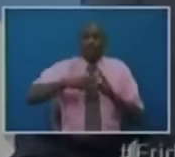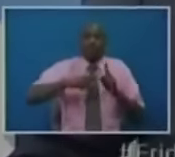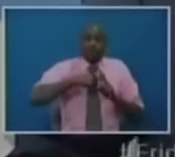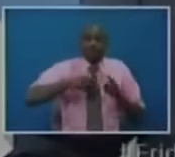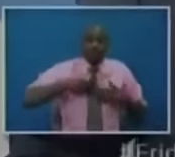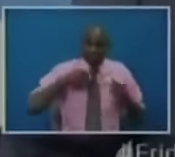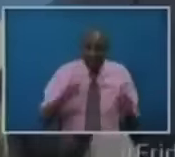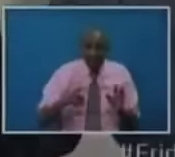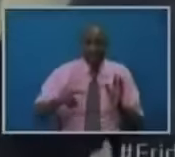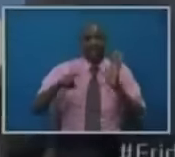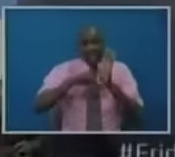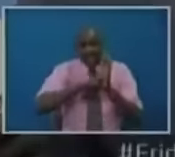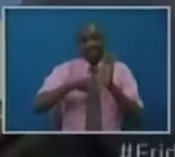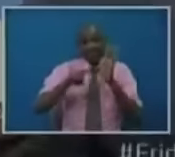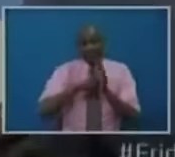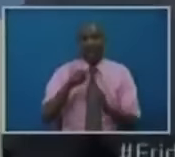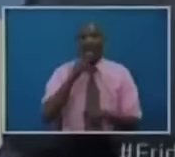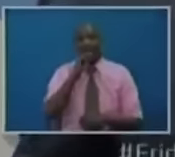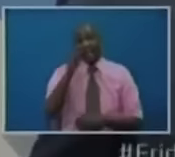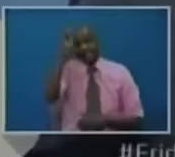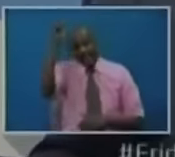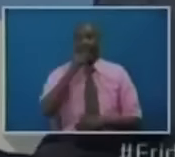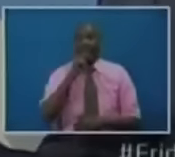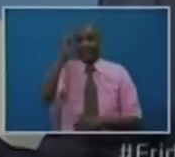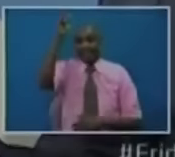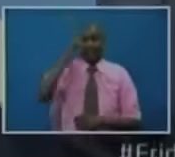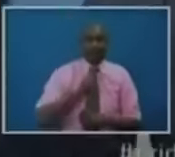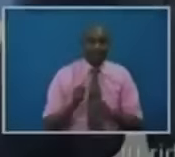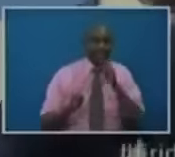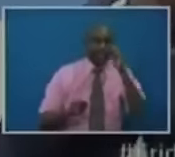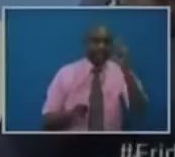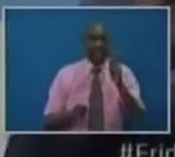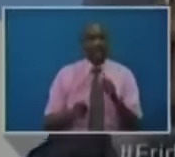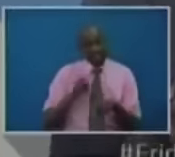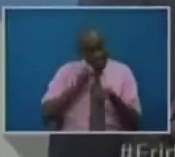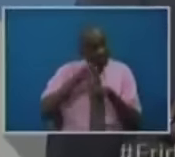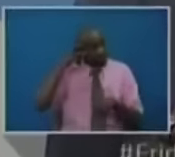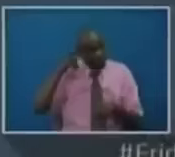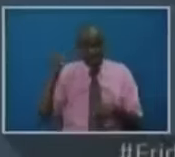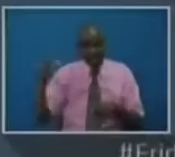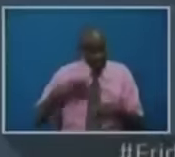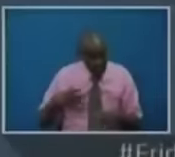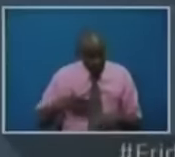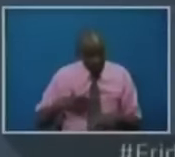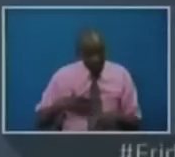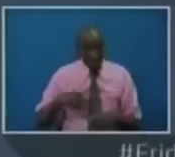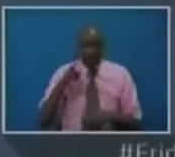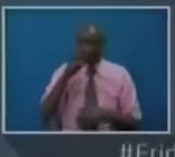yellow card and a red card. Nothing to celebrate you. Okay. Now, if you reason to those people, mm-hmm,